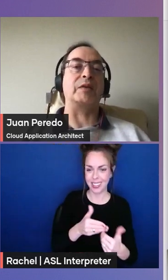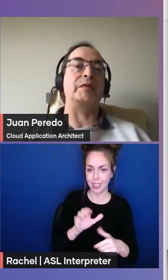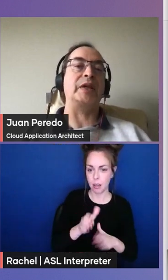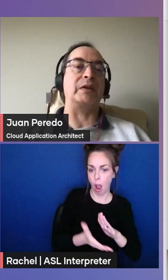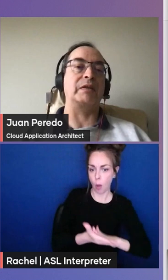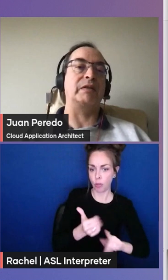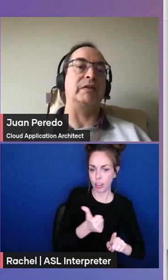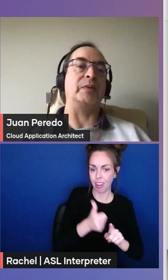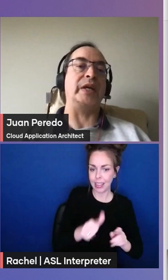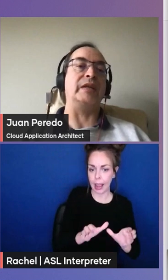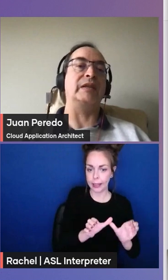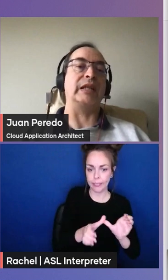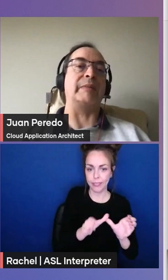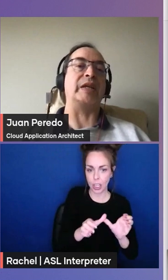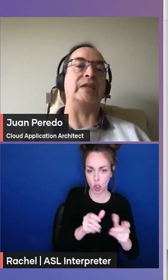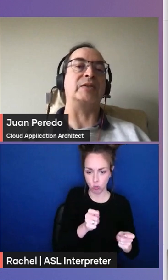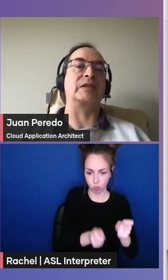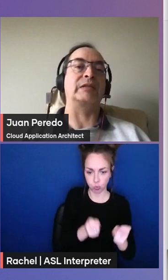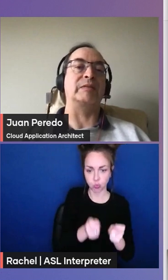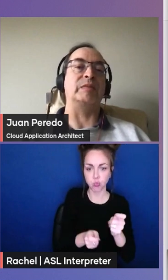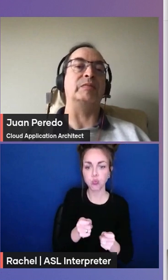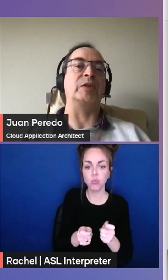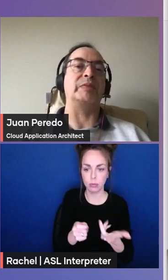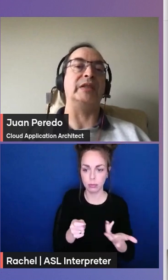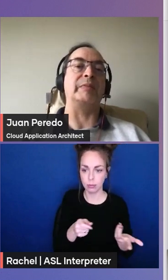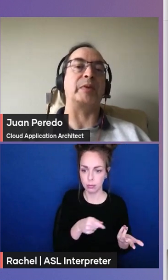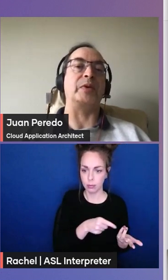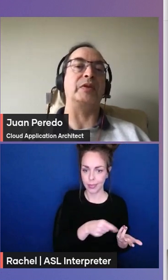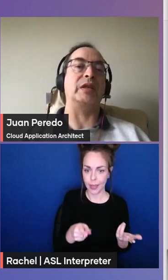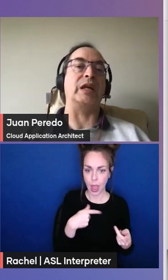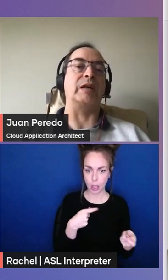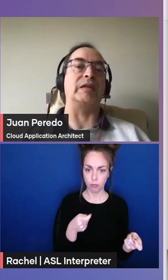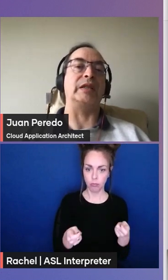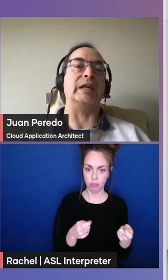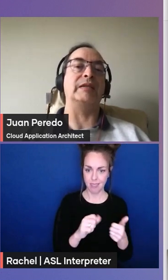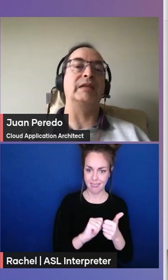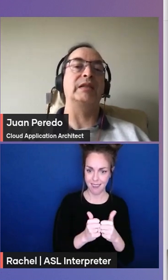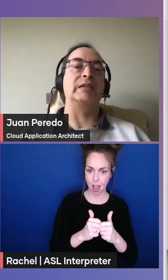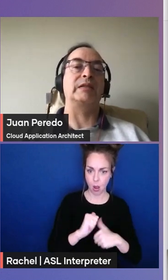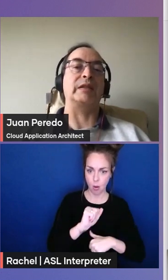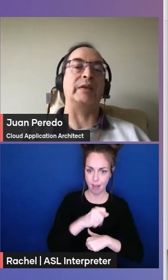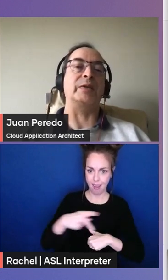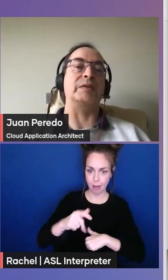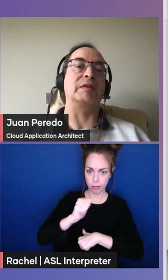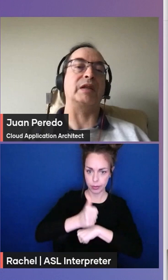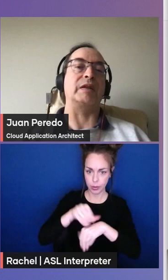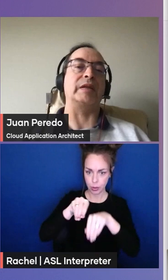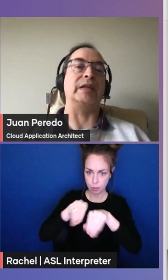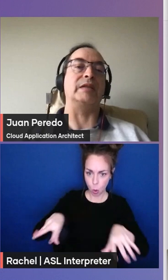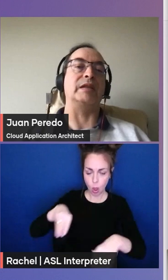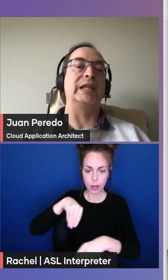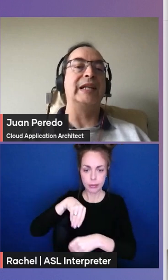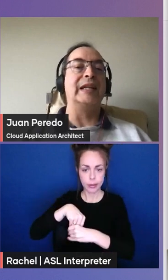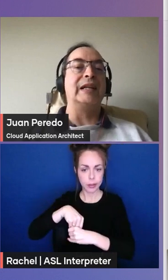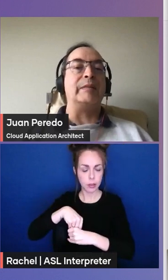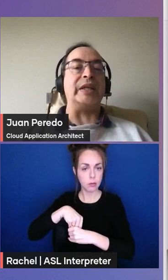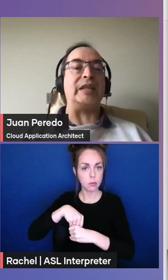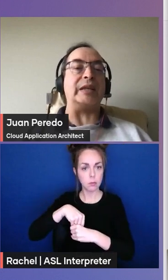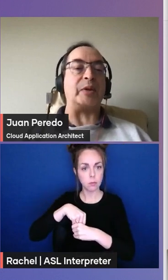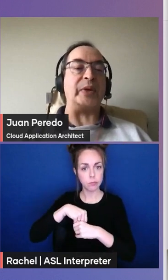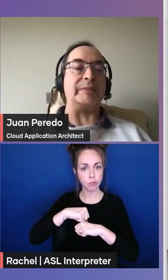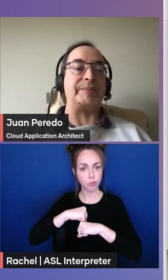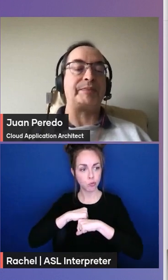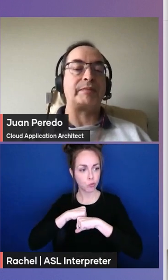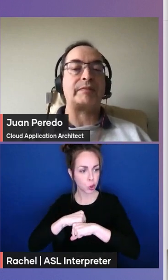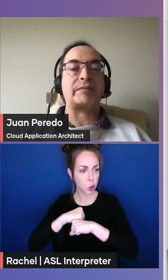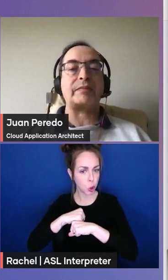can configure the way applications must be deployed in a secure and